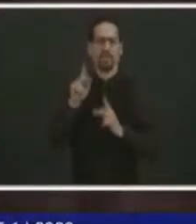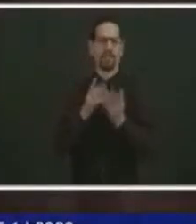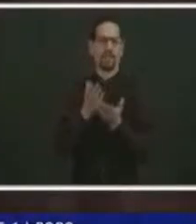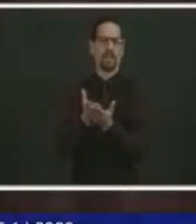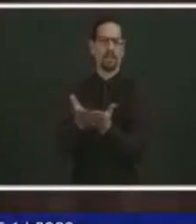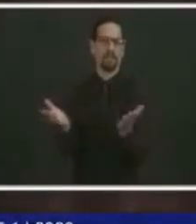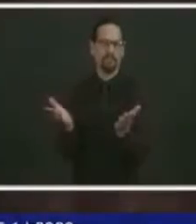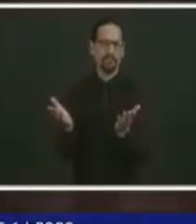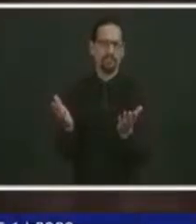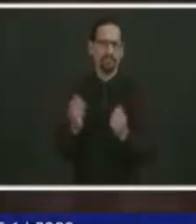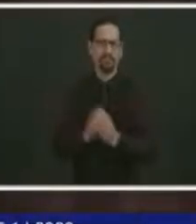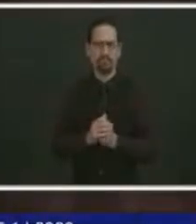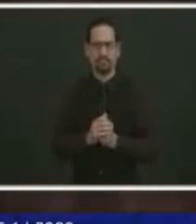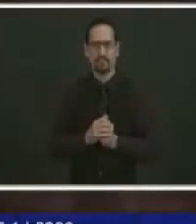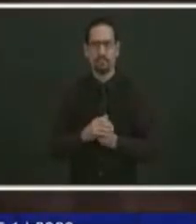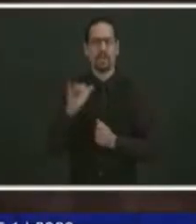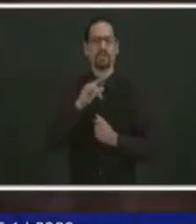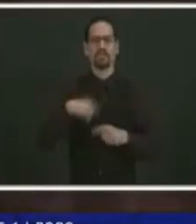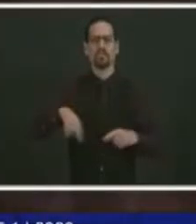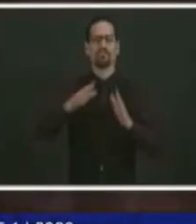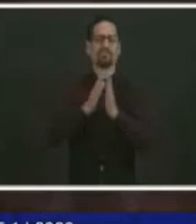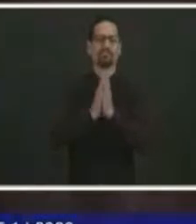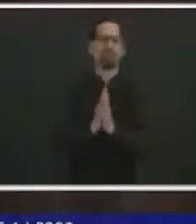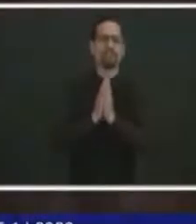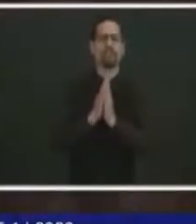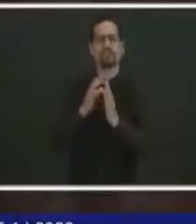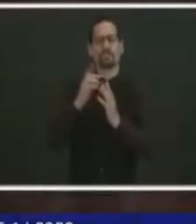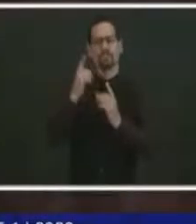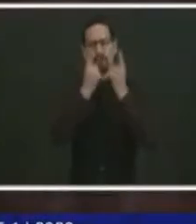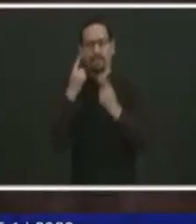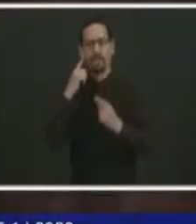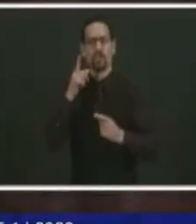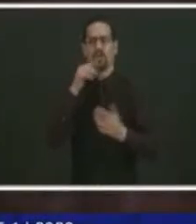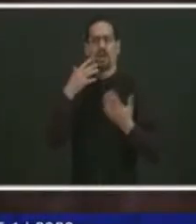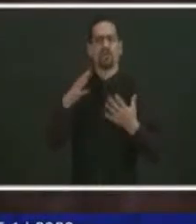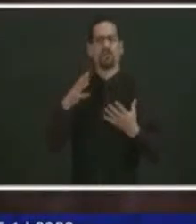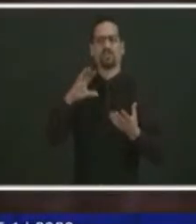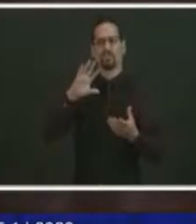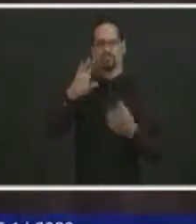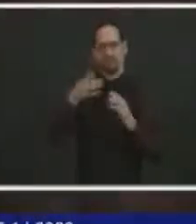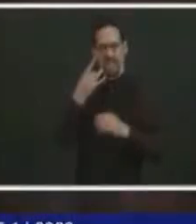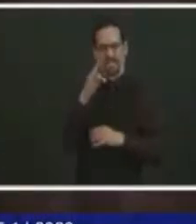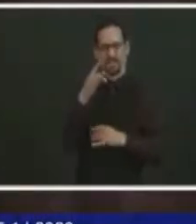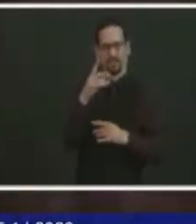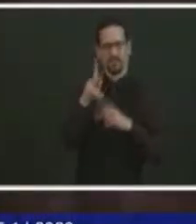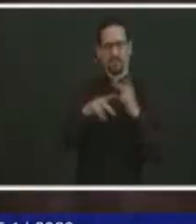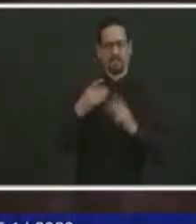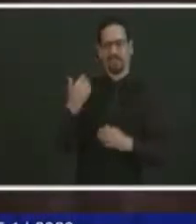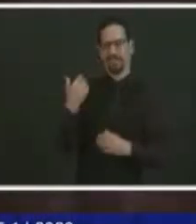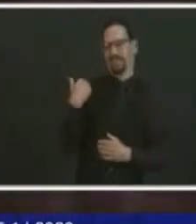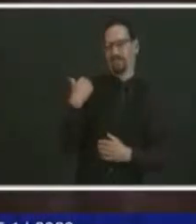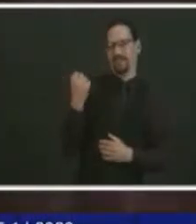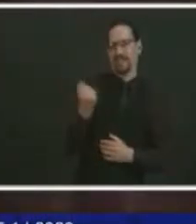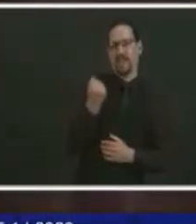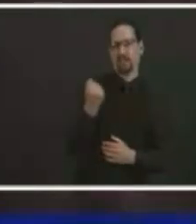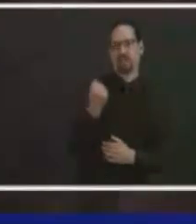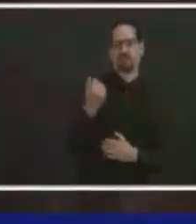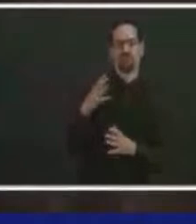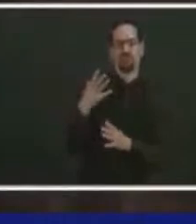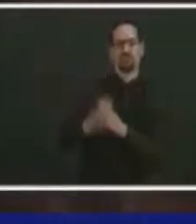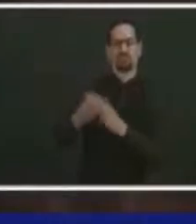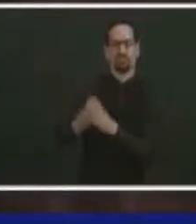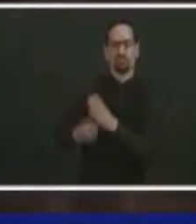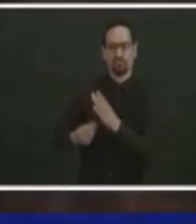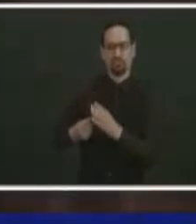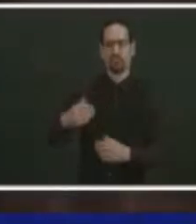also go out to the families of the 18 people whose passings we reported on Saturday, and the families of the 7